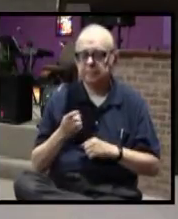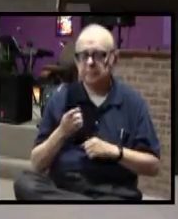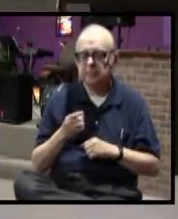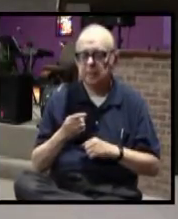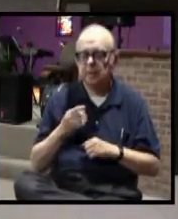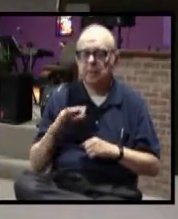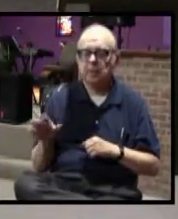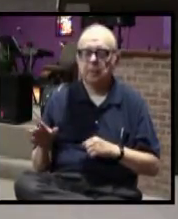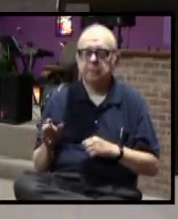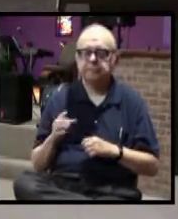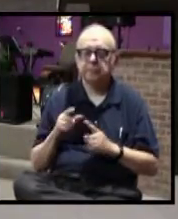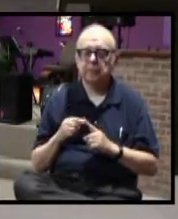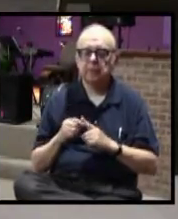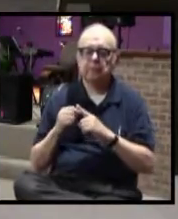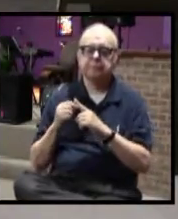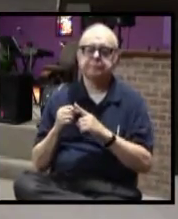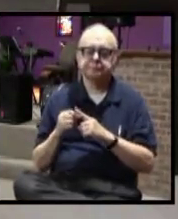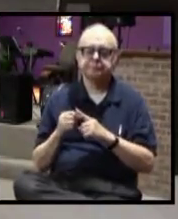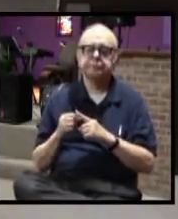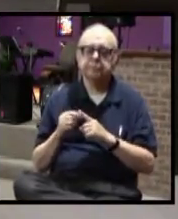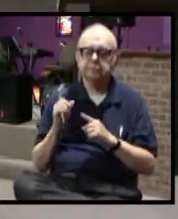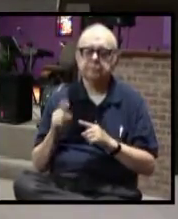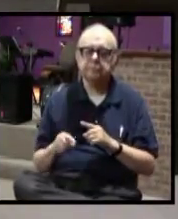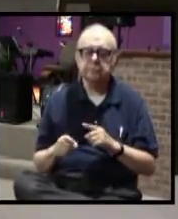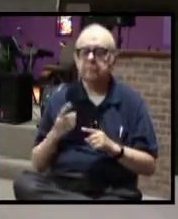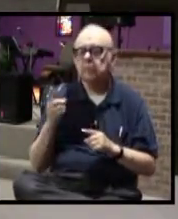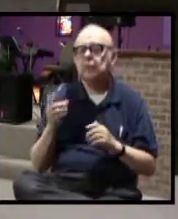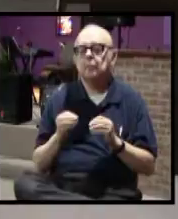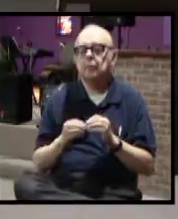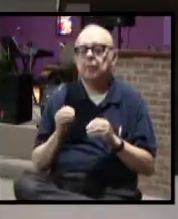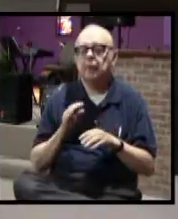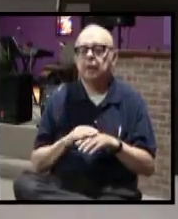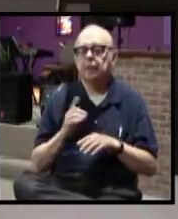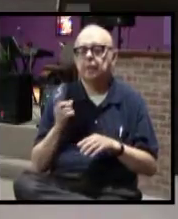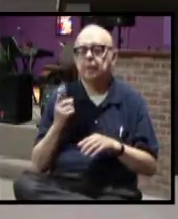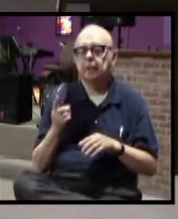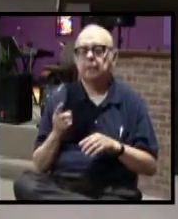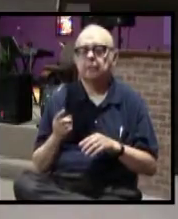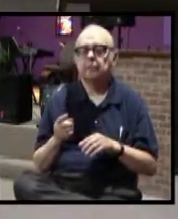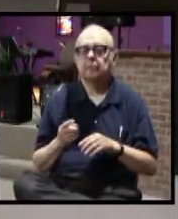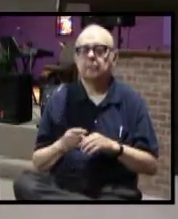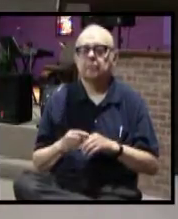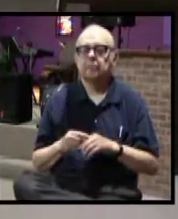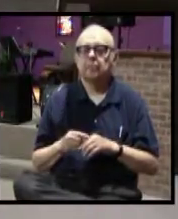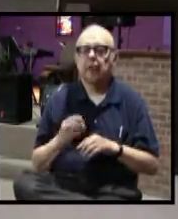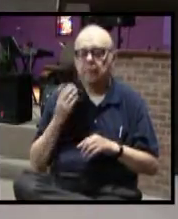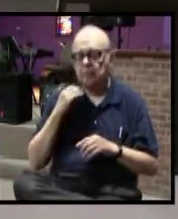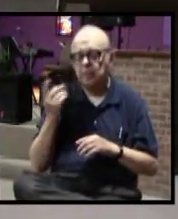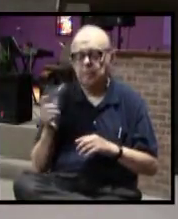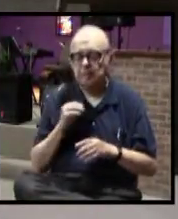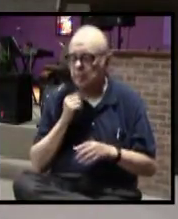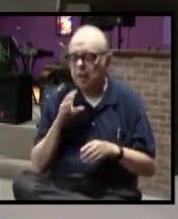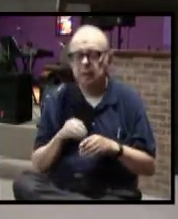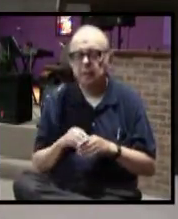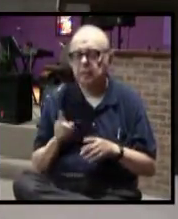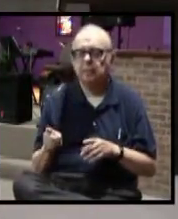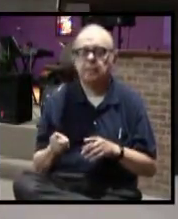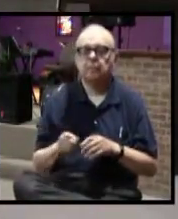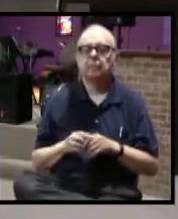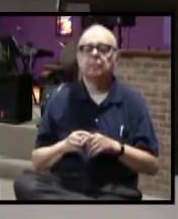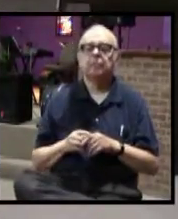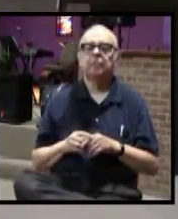Please tell them that children with special needs understand far more than we give them credit for. They notice when others exclude them.